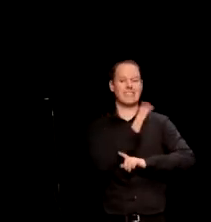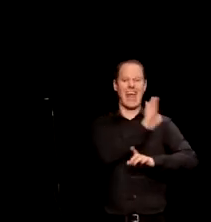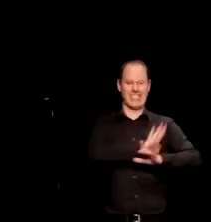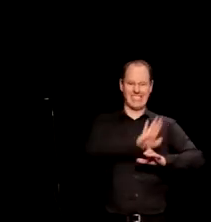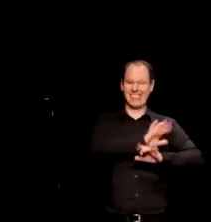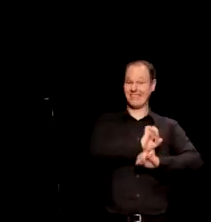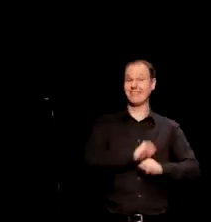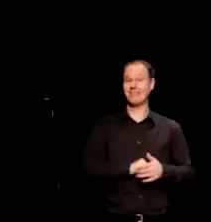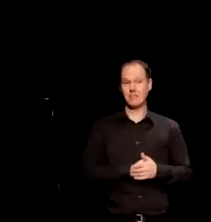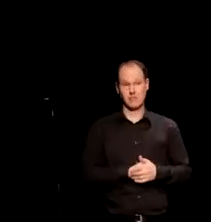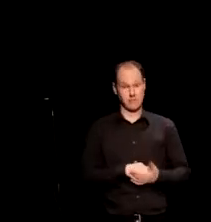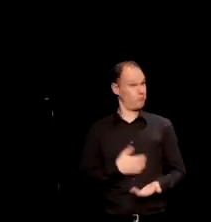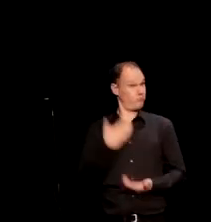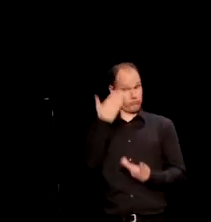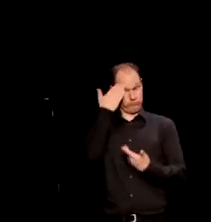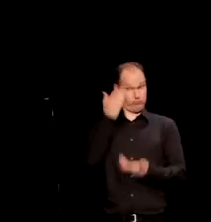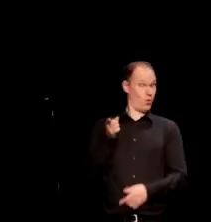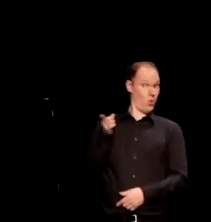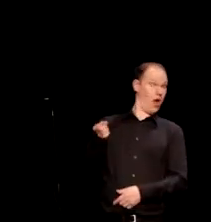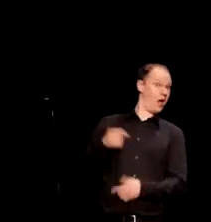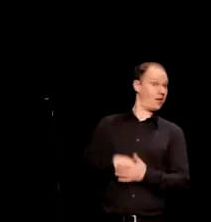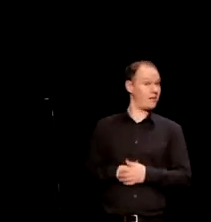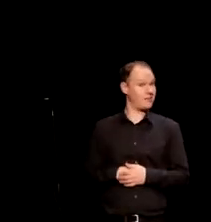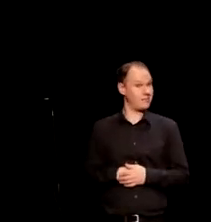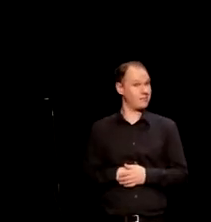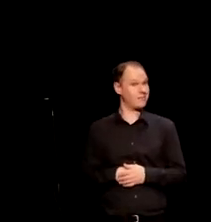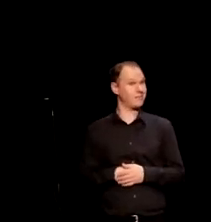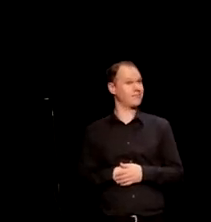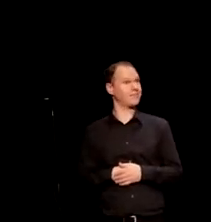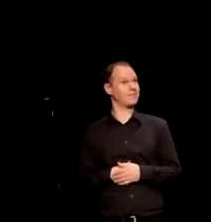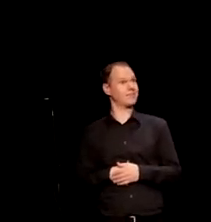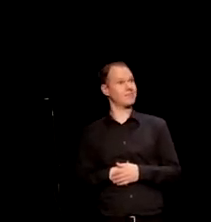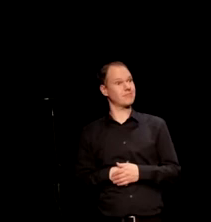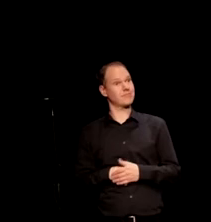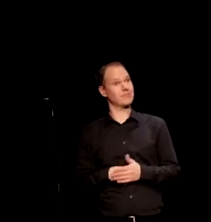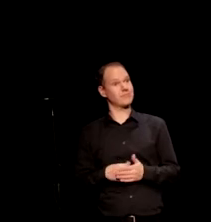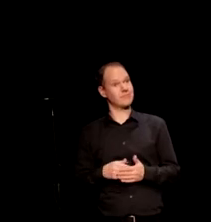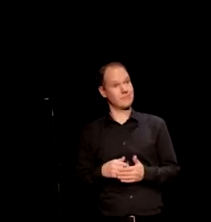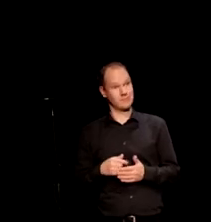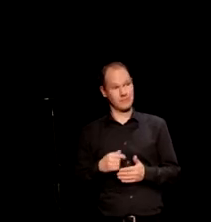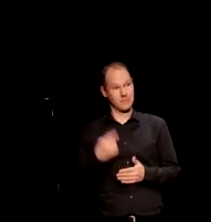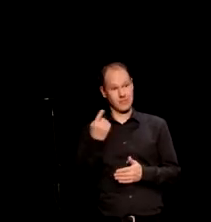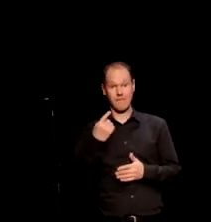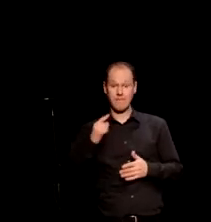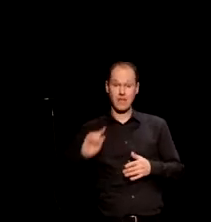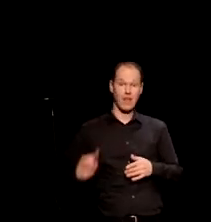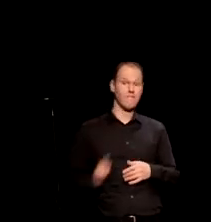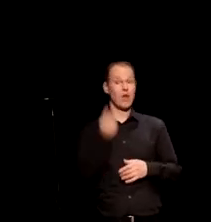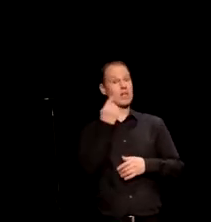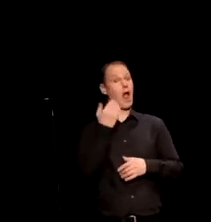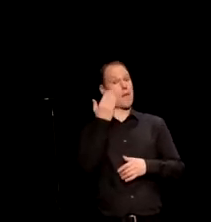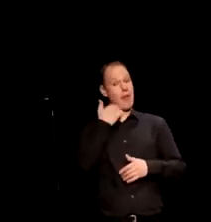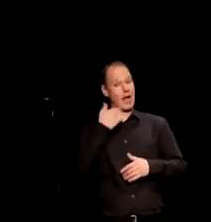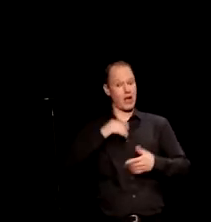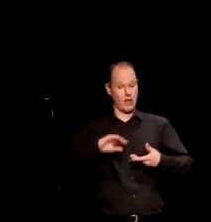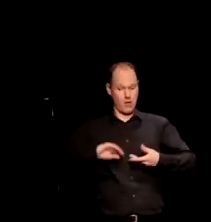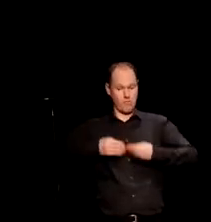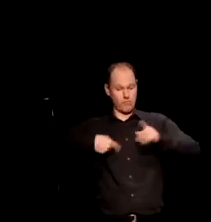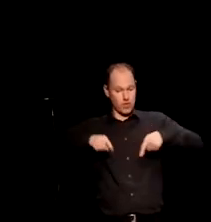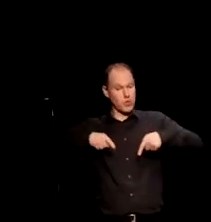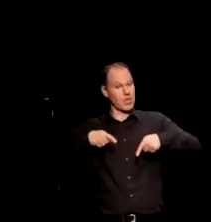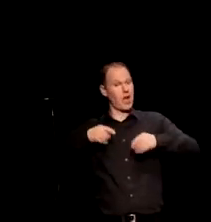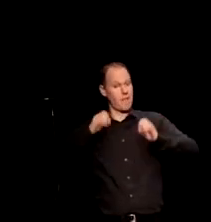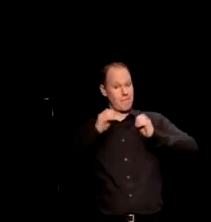What? And we don't know her. You know, she was the first black producer at the BBC. She was mates with George